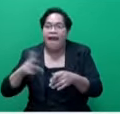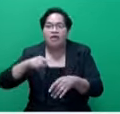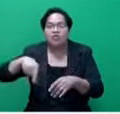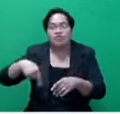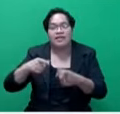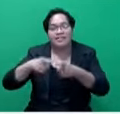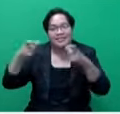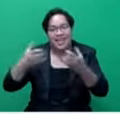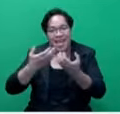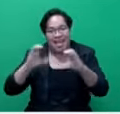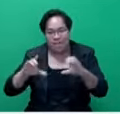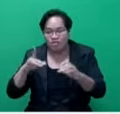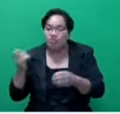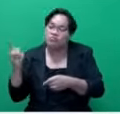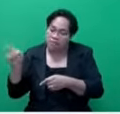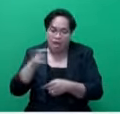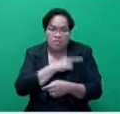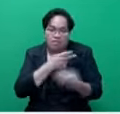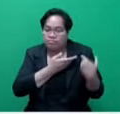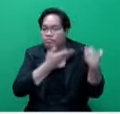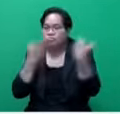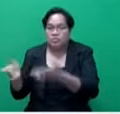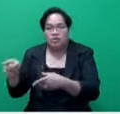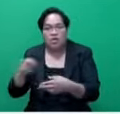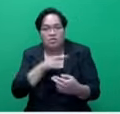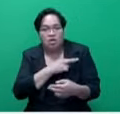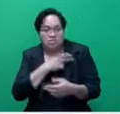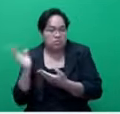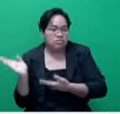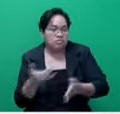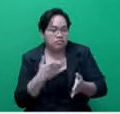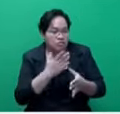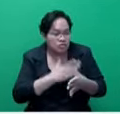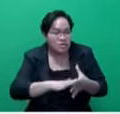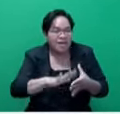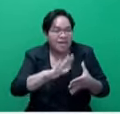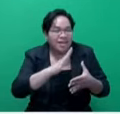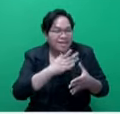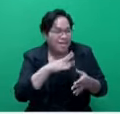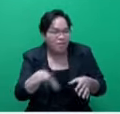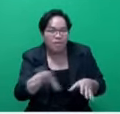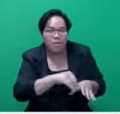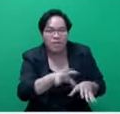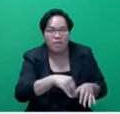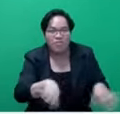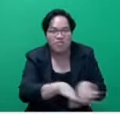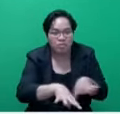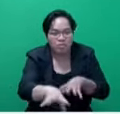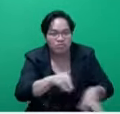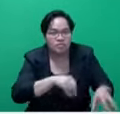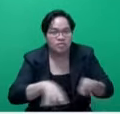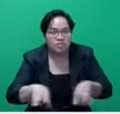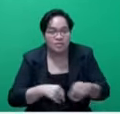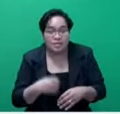Council to deliver solid waste collection services. Going forward in 2021, the 4 Central Division